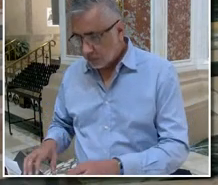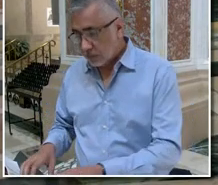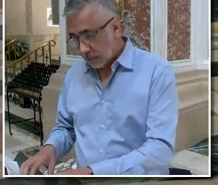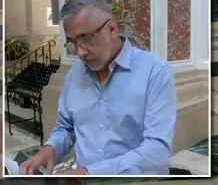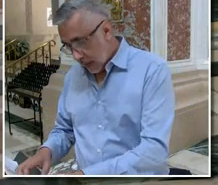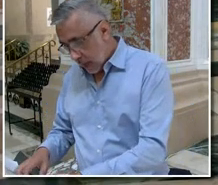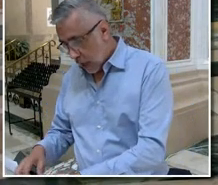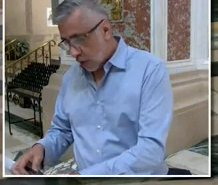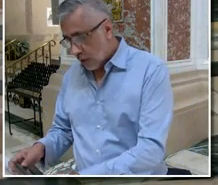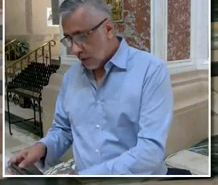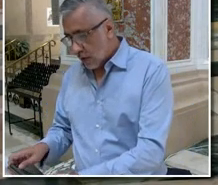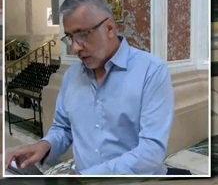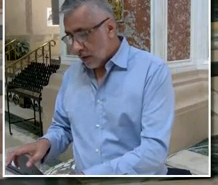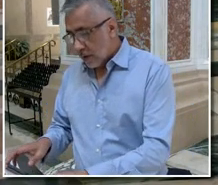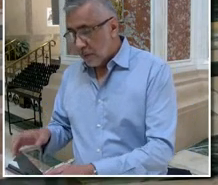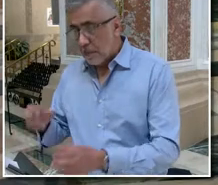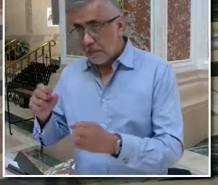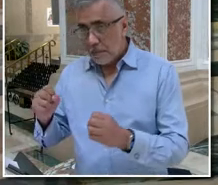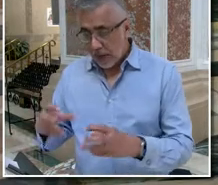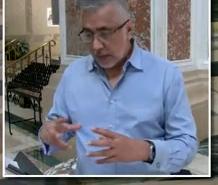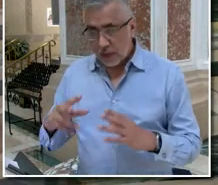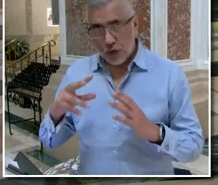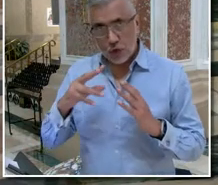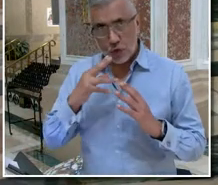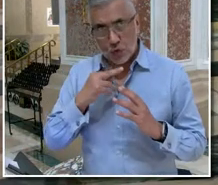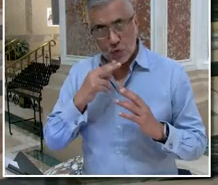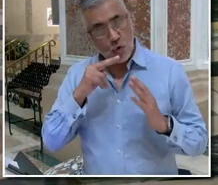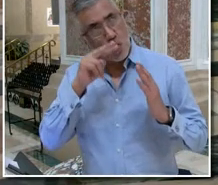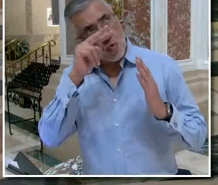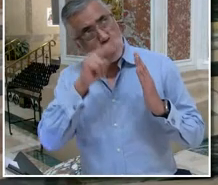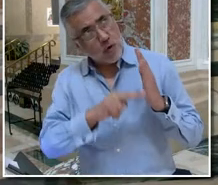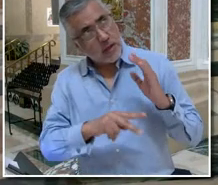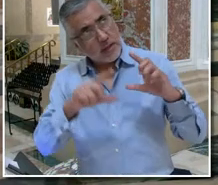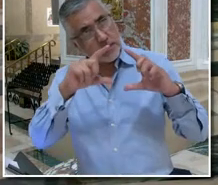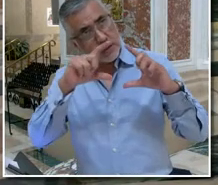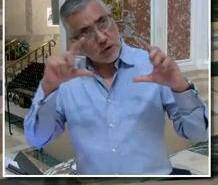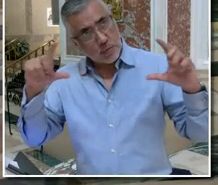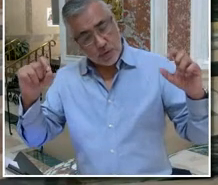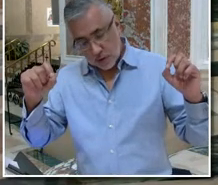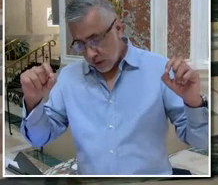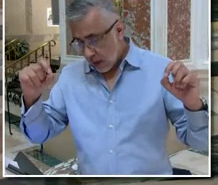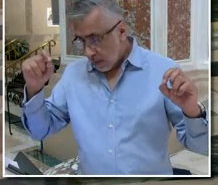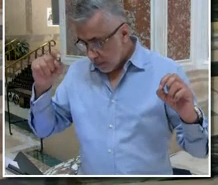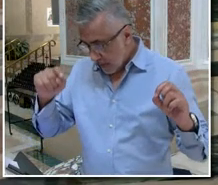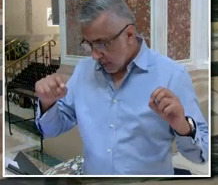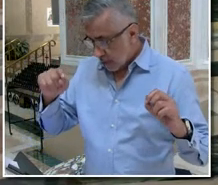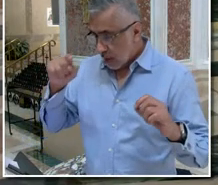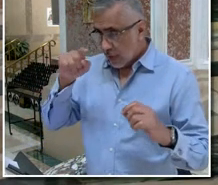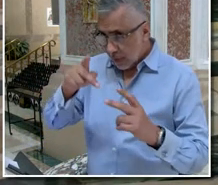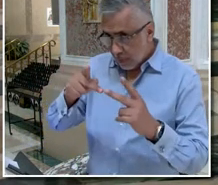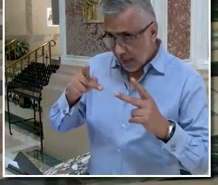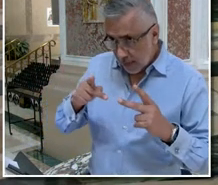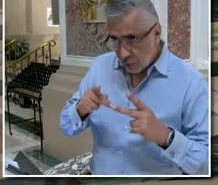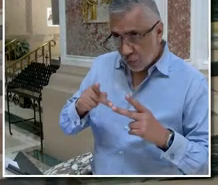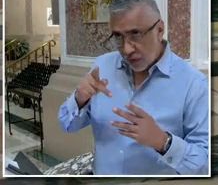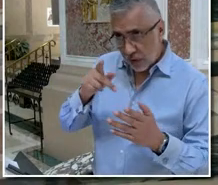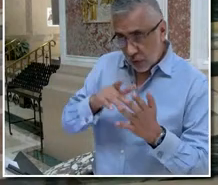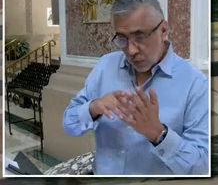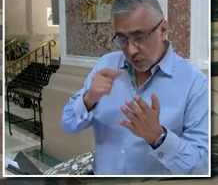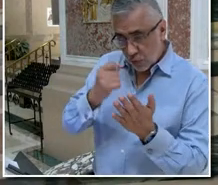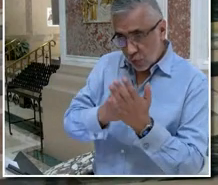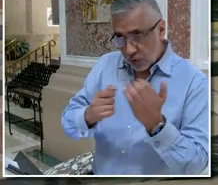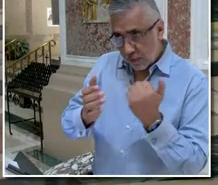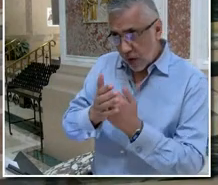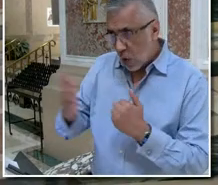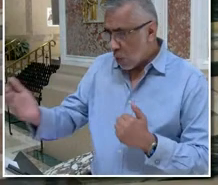Now, many of the Jews read this inscription because the place where Jesus was crucified was near